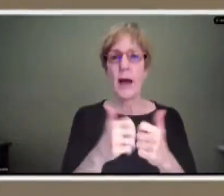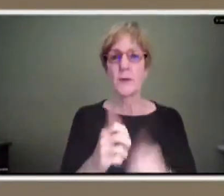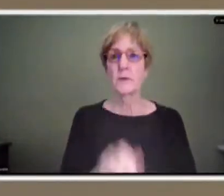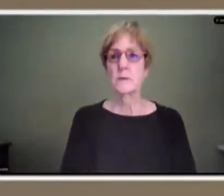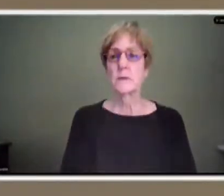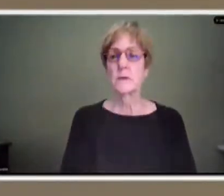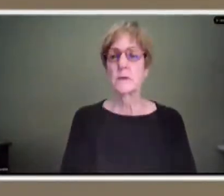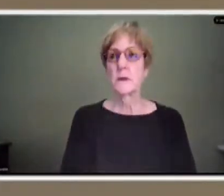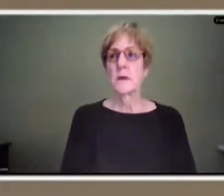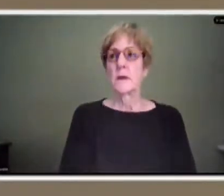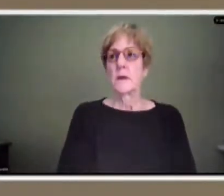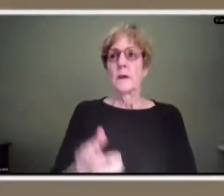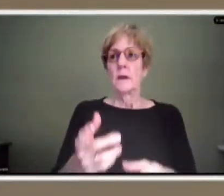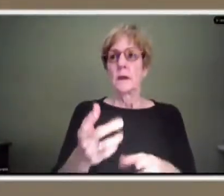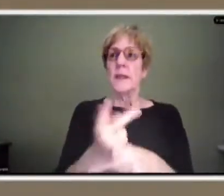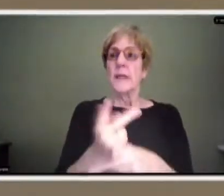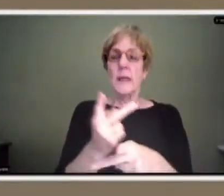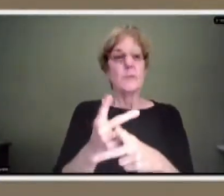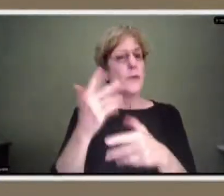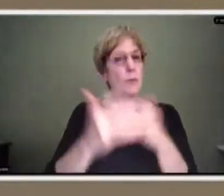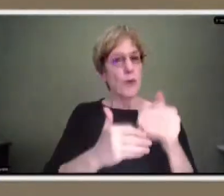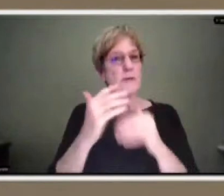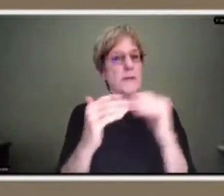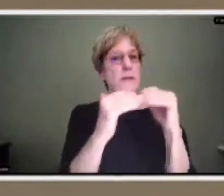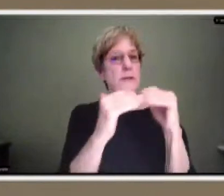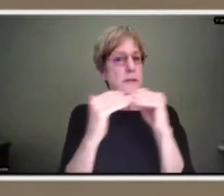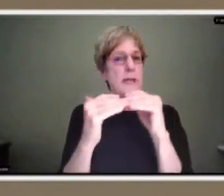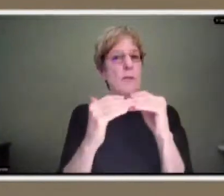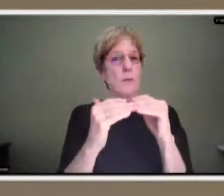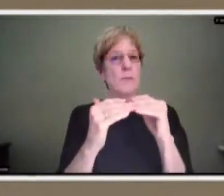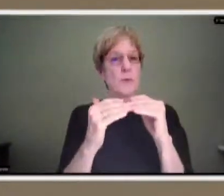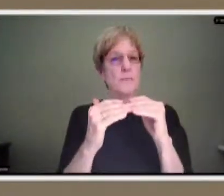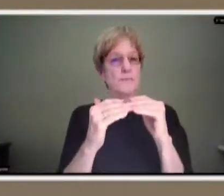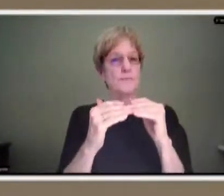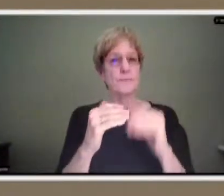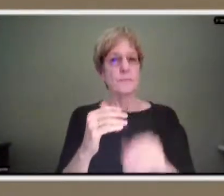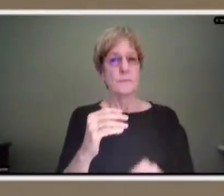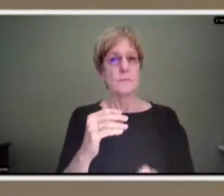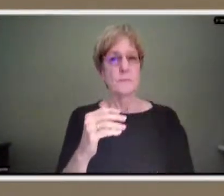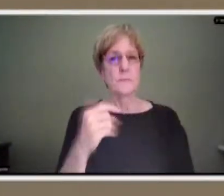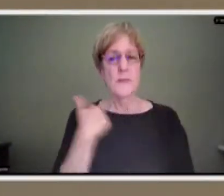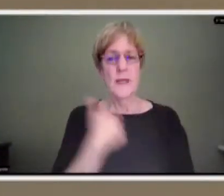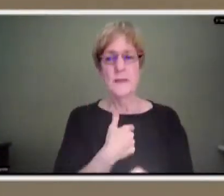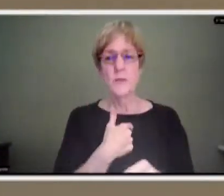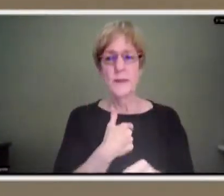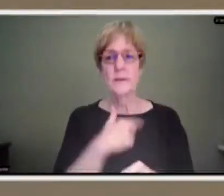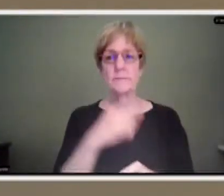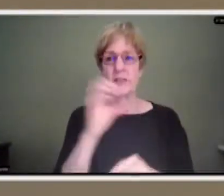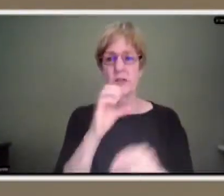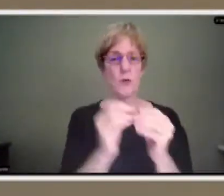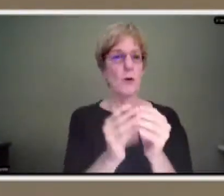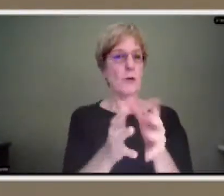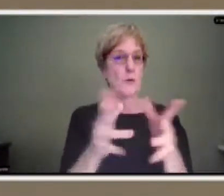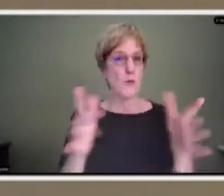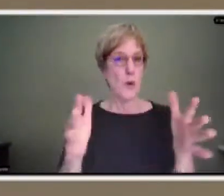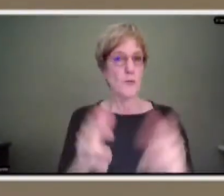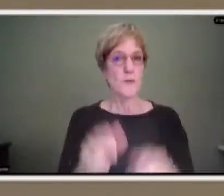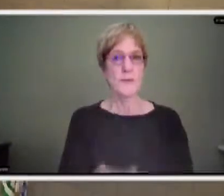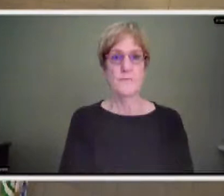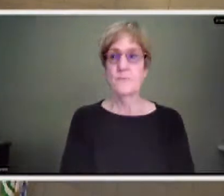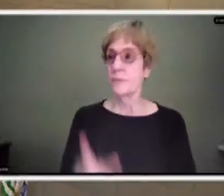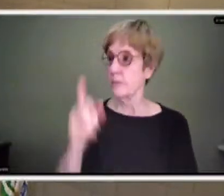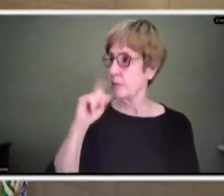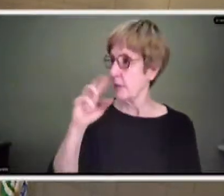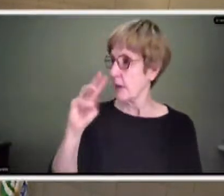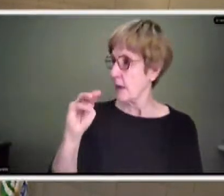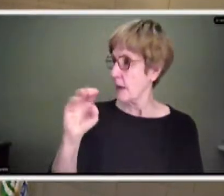equitable processes as we continue to grow as a city. With that, I'll recognize Ms. Anderson.